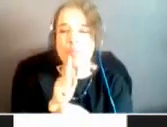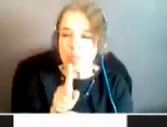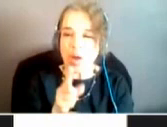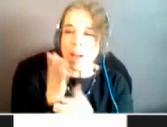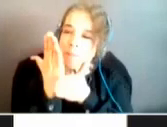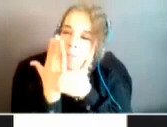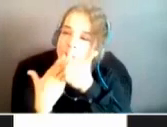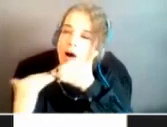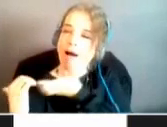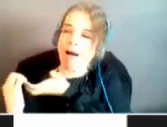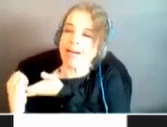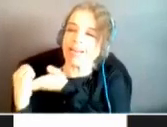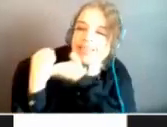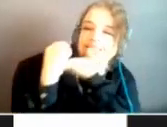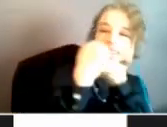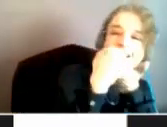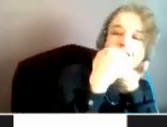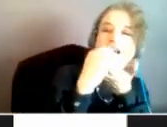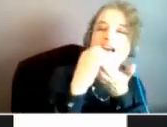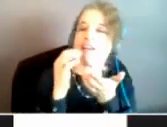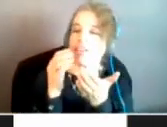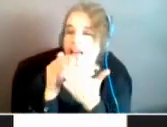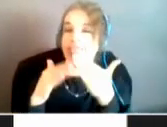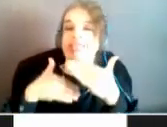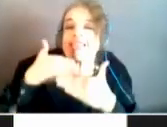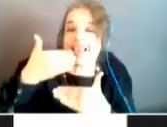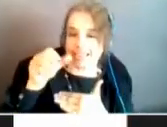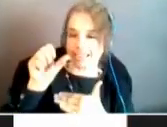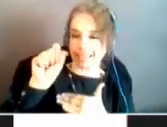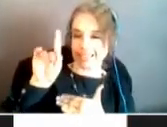part of the conversation. Next slide.